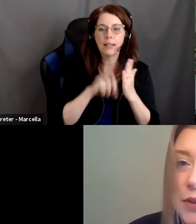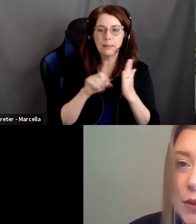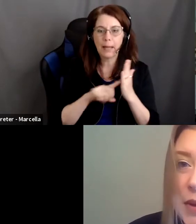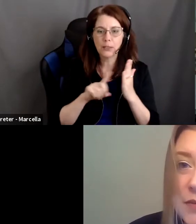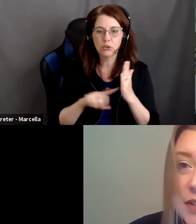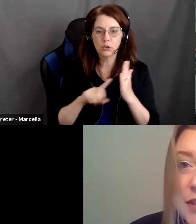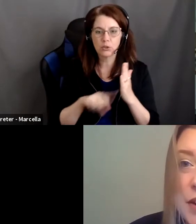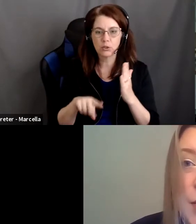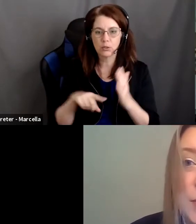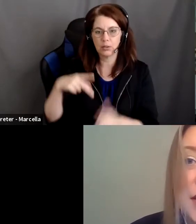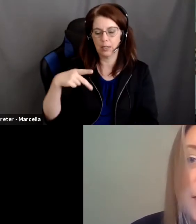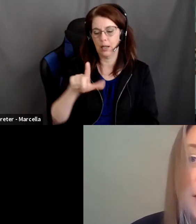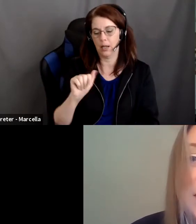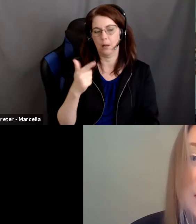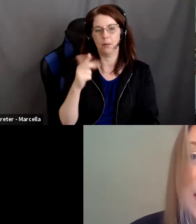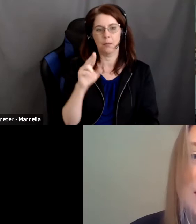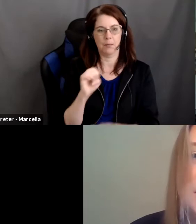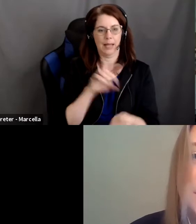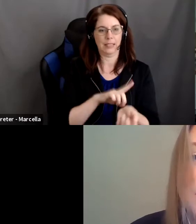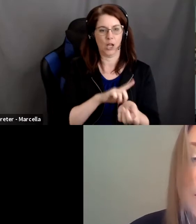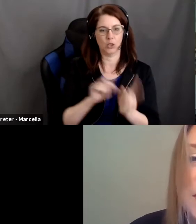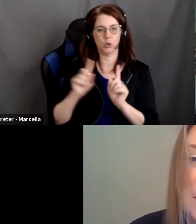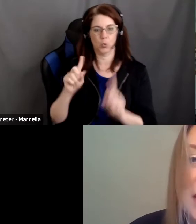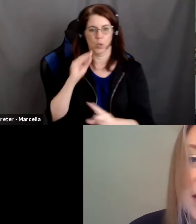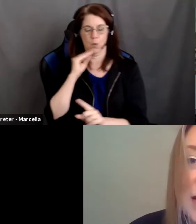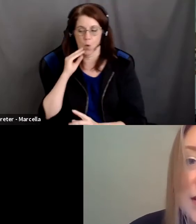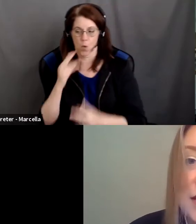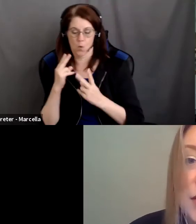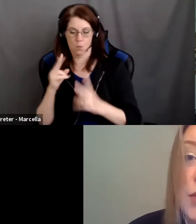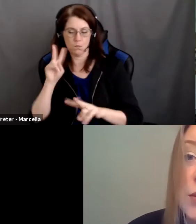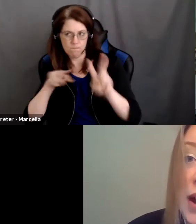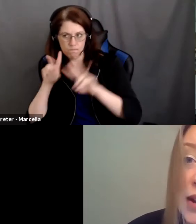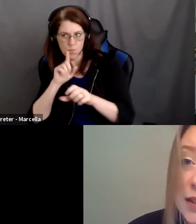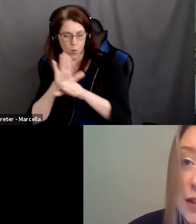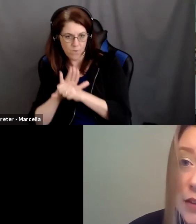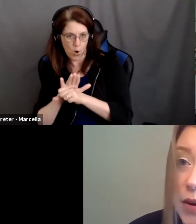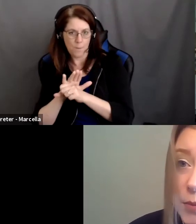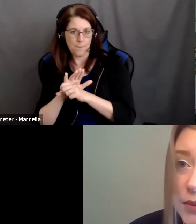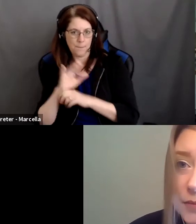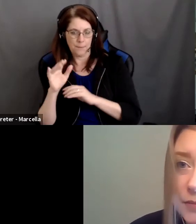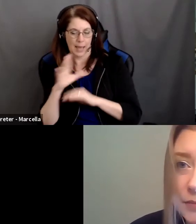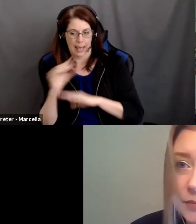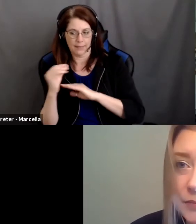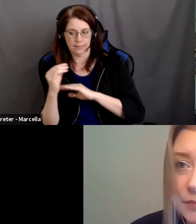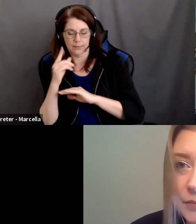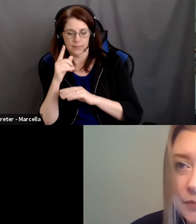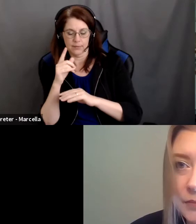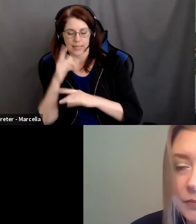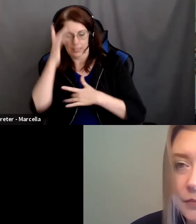Plague doctors made visits to homes and other living spaces to confirm suspected cases, who then were isolated in their homes.